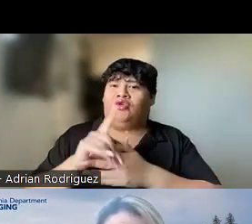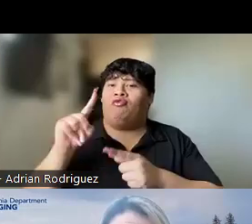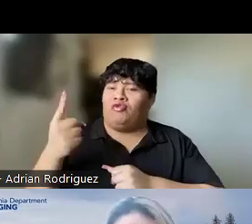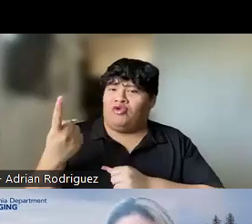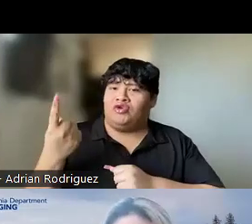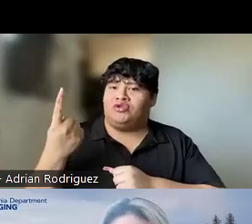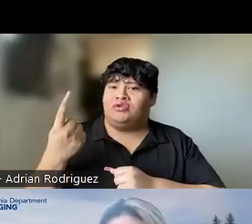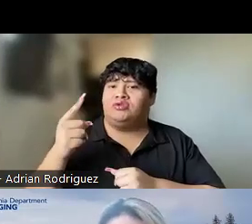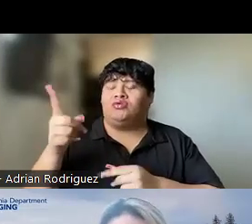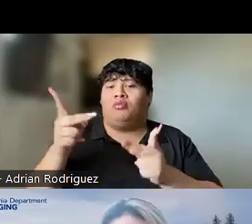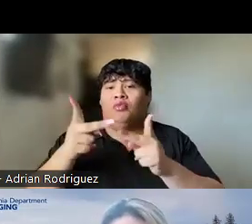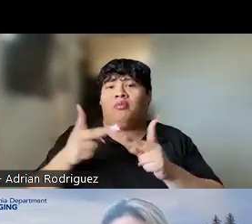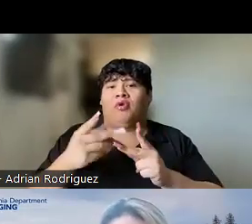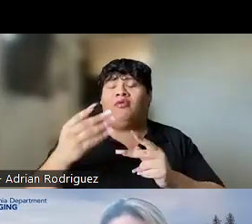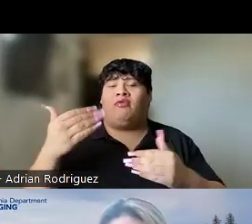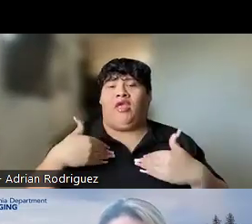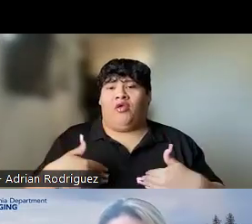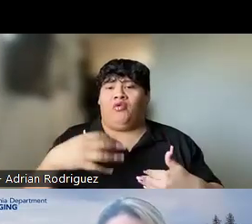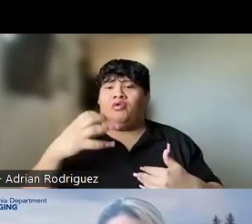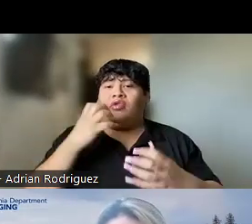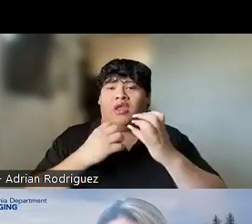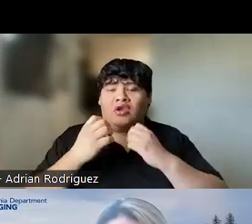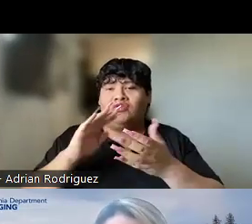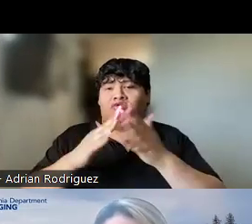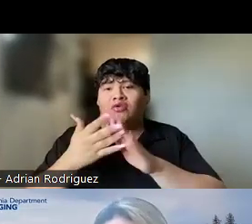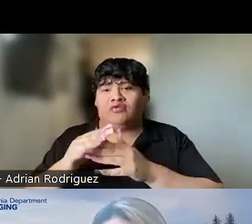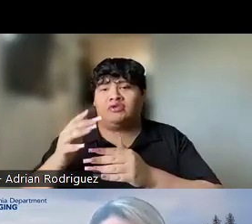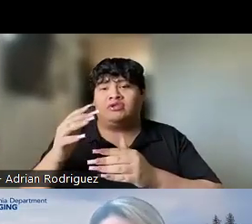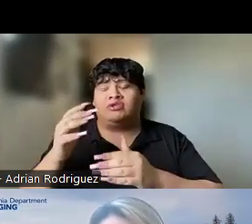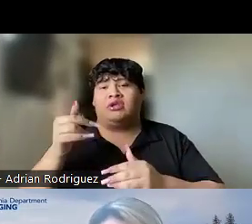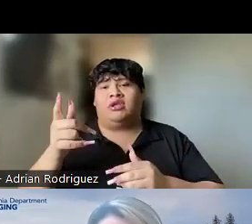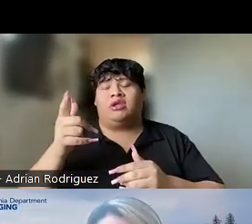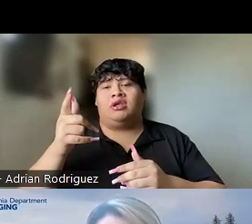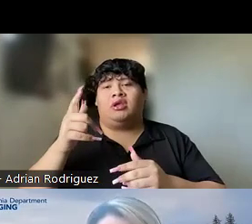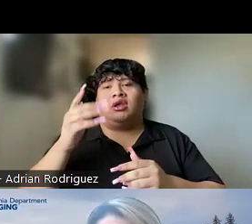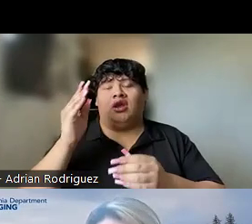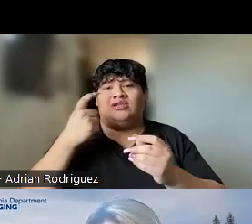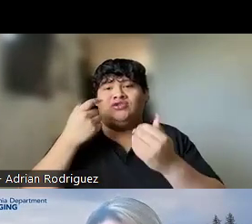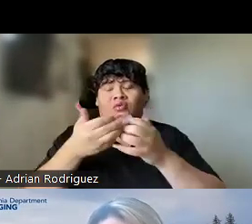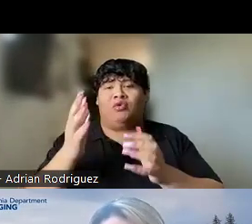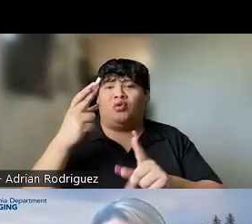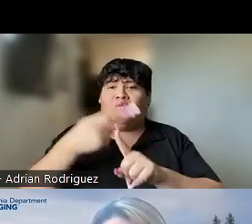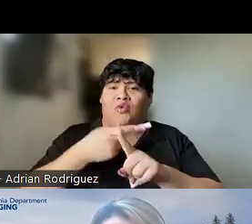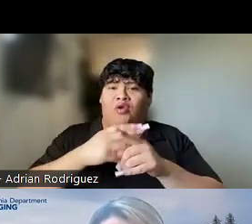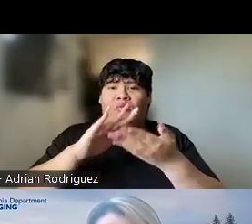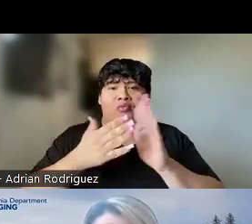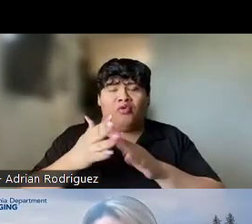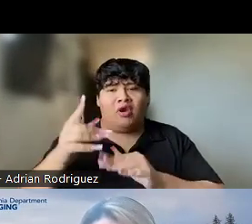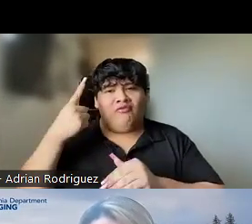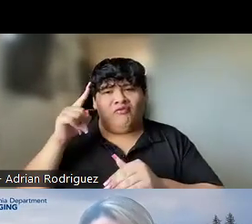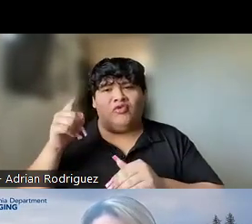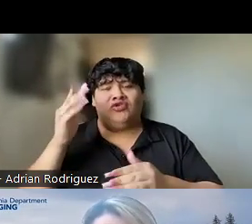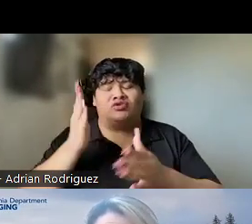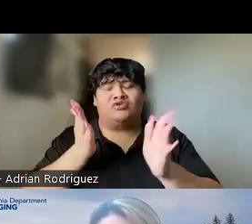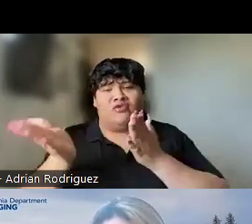First, the Department of Healthcare Services launched the Medi-Cal Transitional Rent Program, coupled with the Behavioral Health